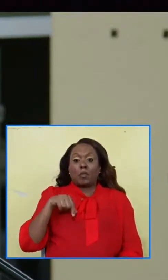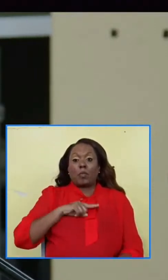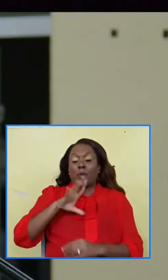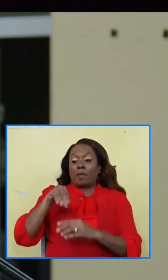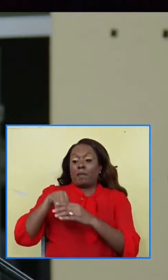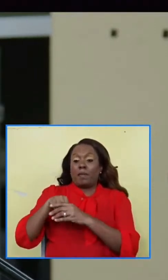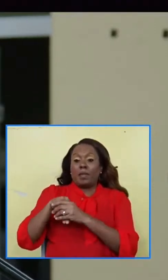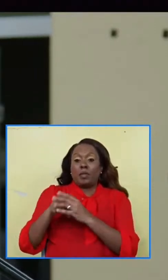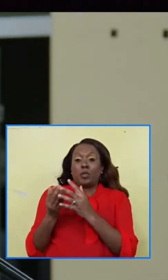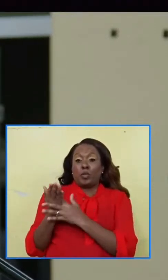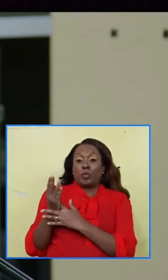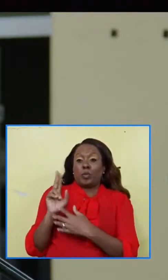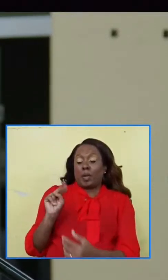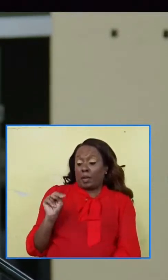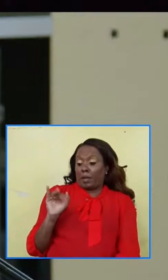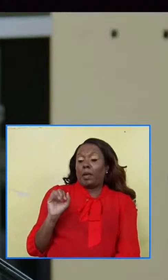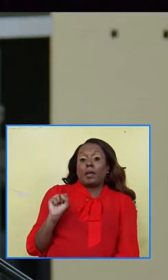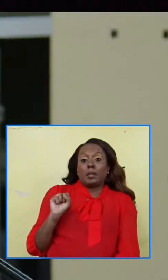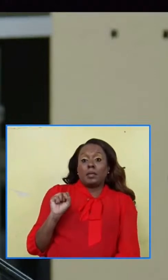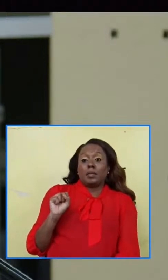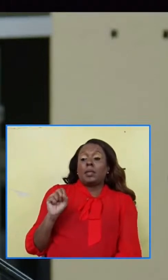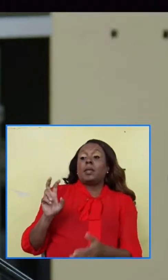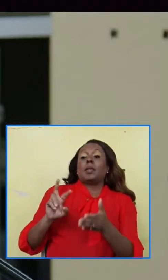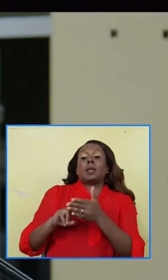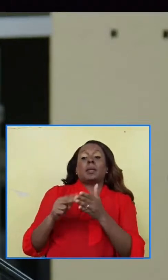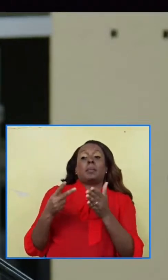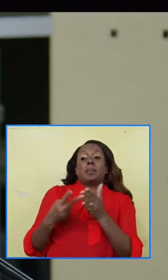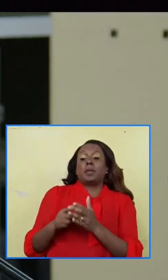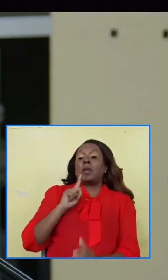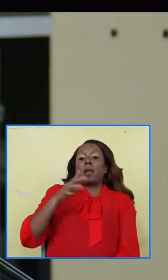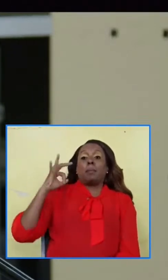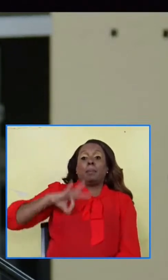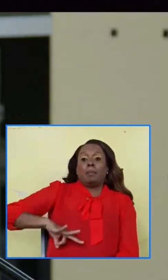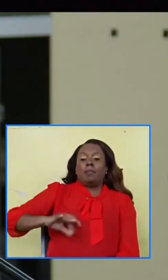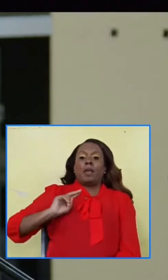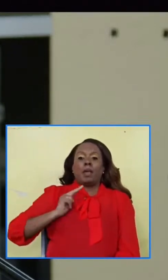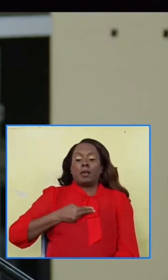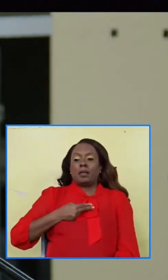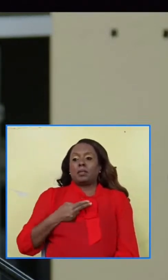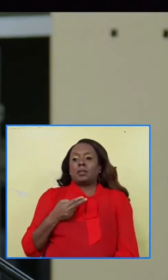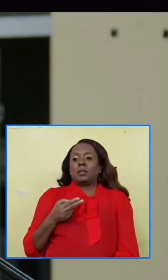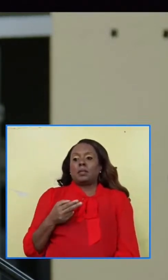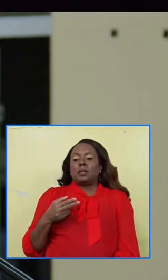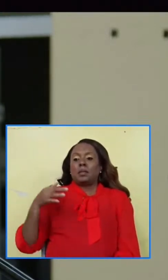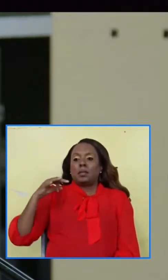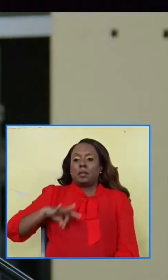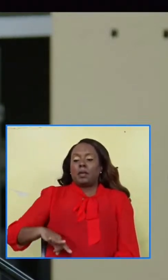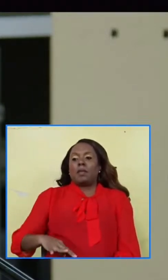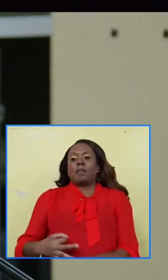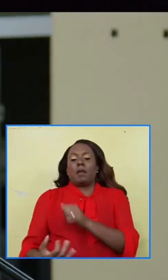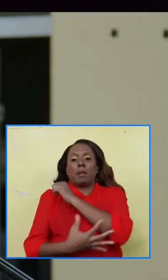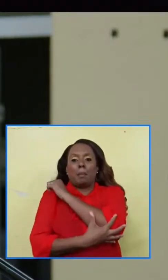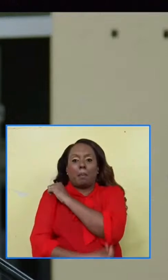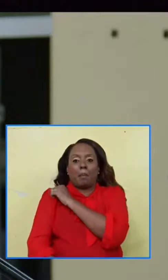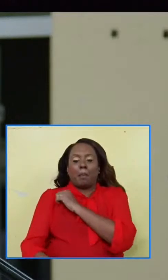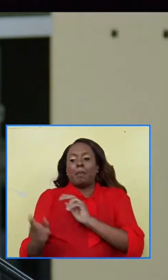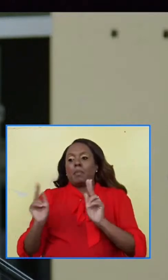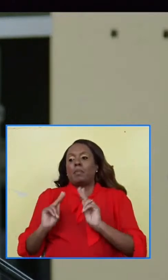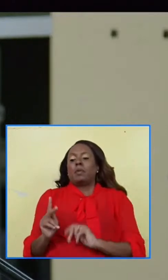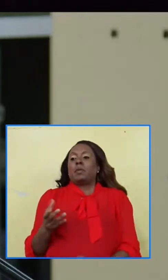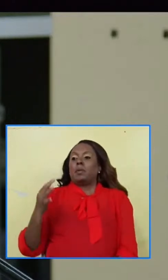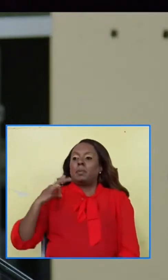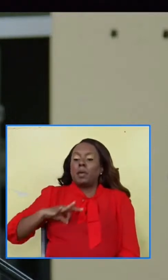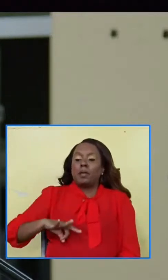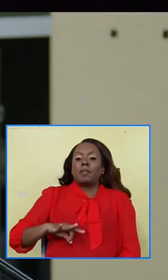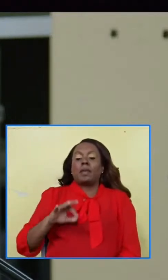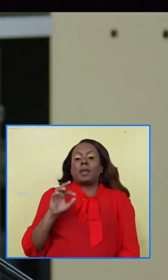should definitely represent all people, the poor people, the handicapped people, the everything, if